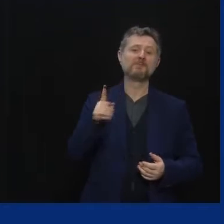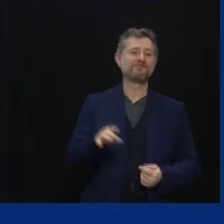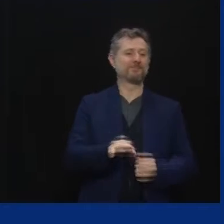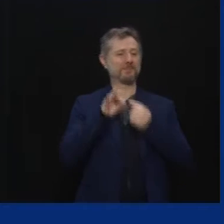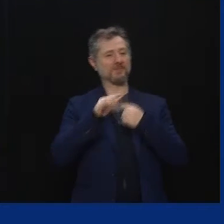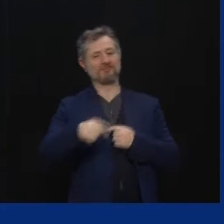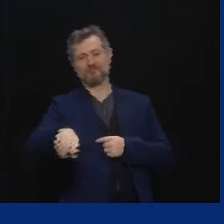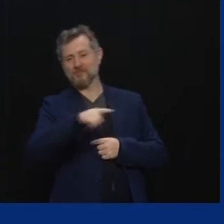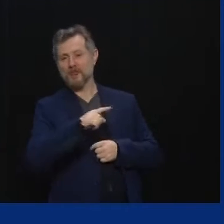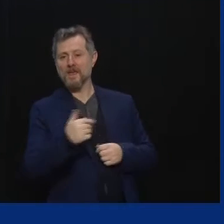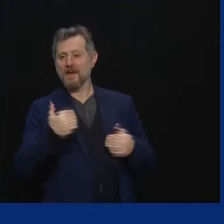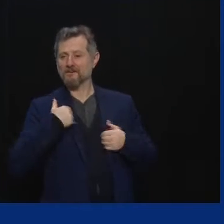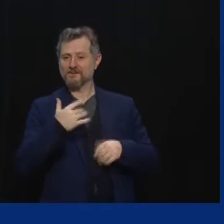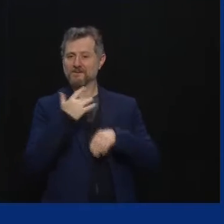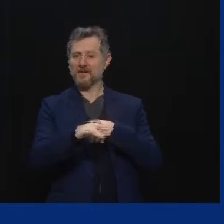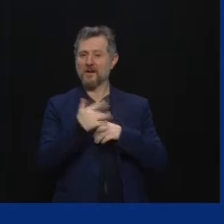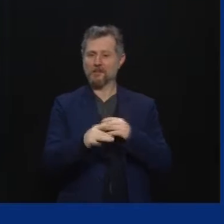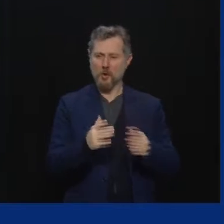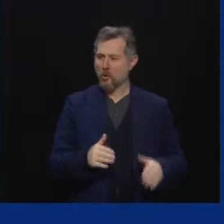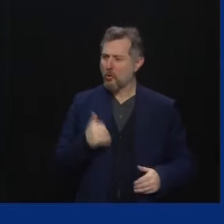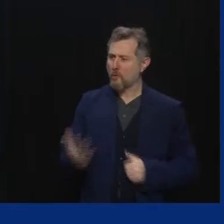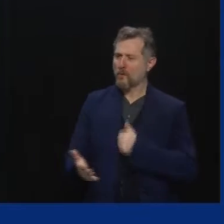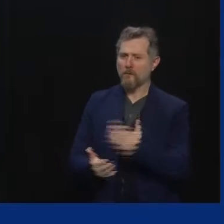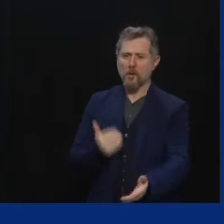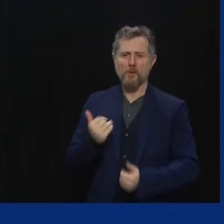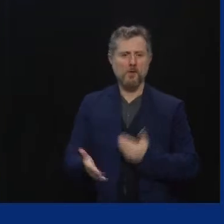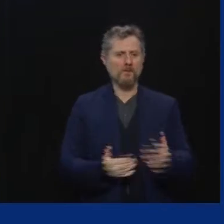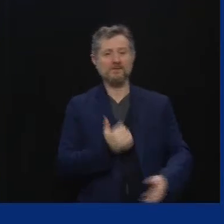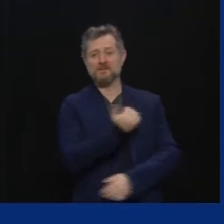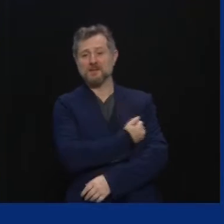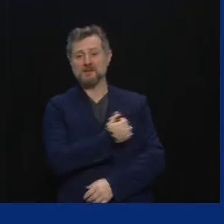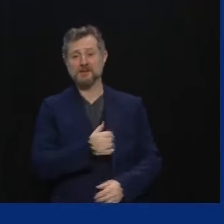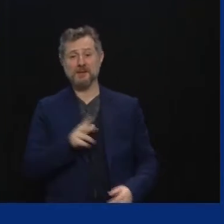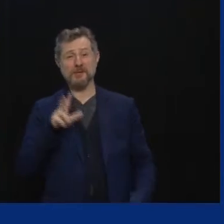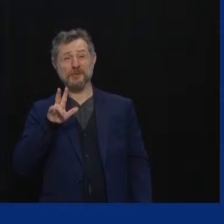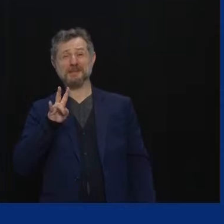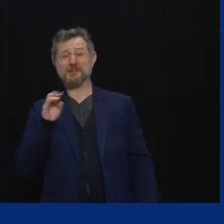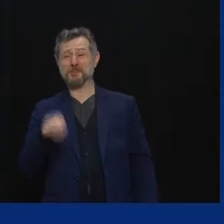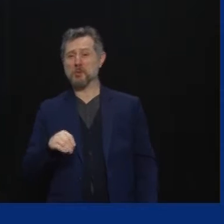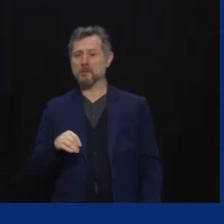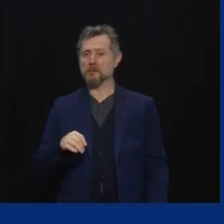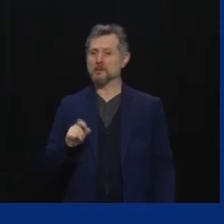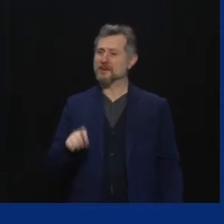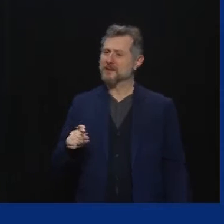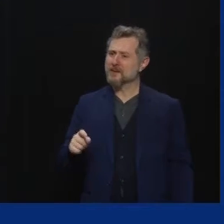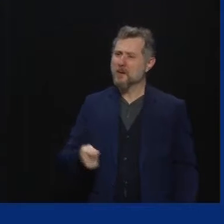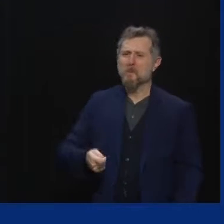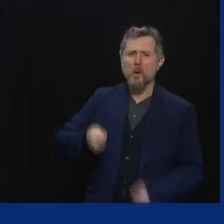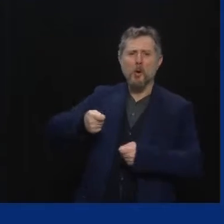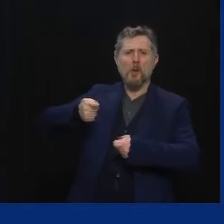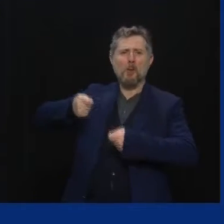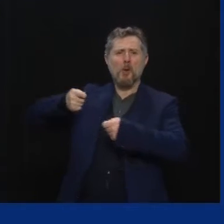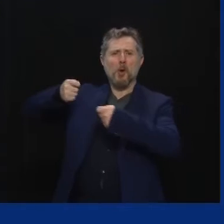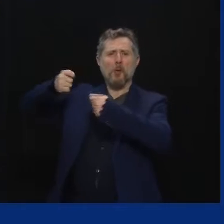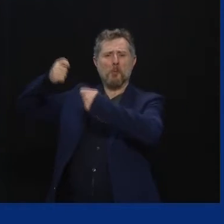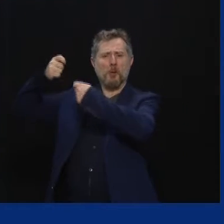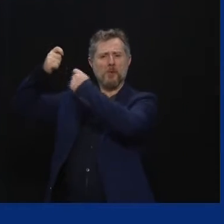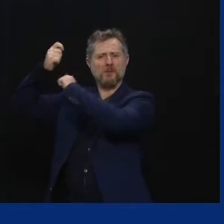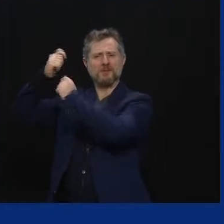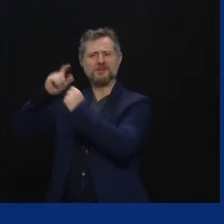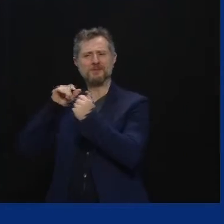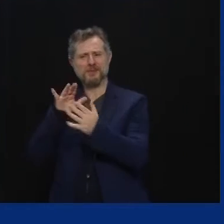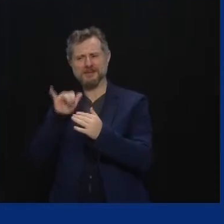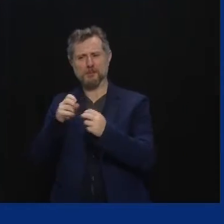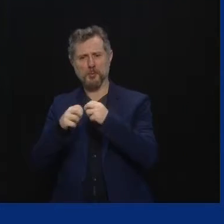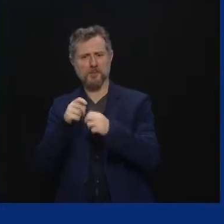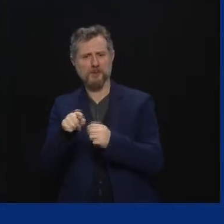offer booster shots. But that 37% has to go much higher in order for us to address the problem, and also that'll help take